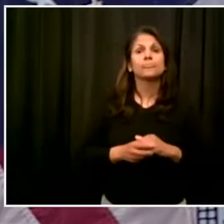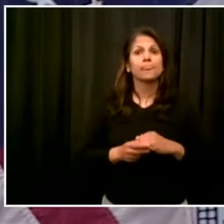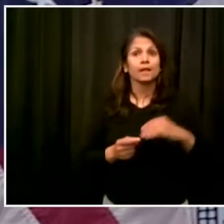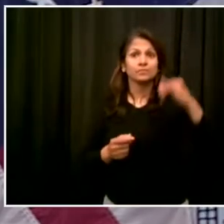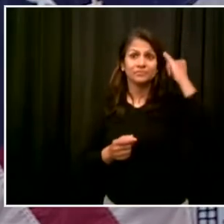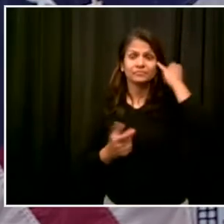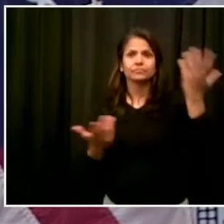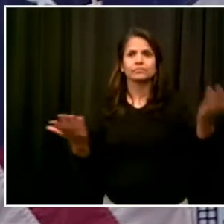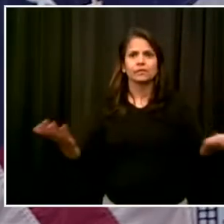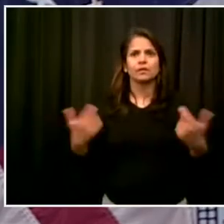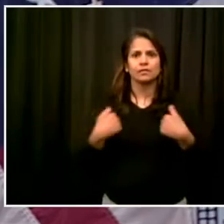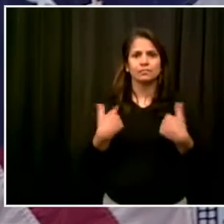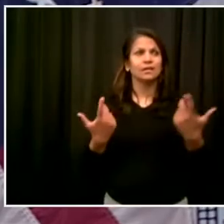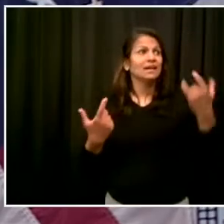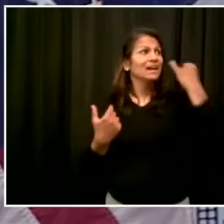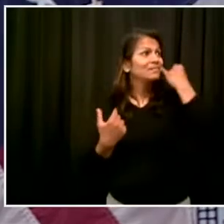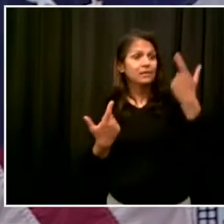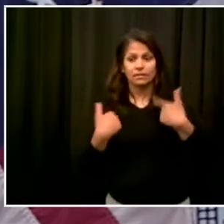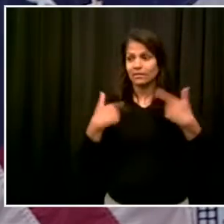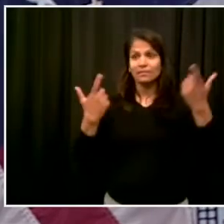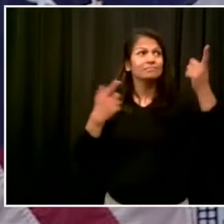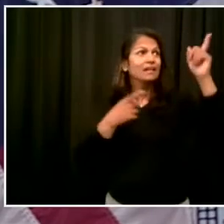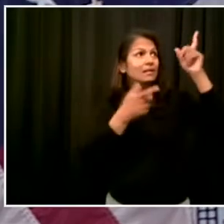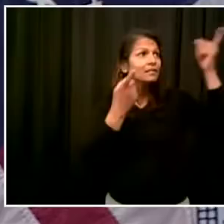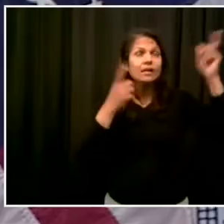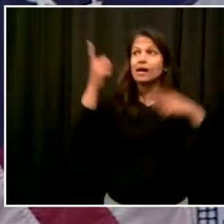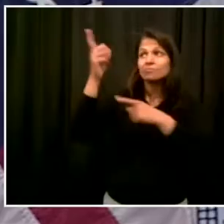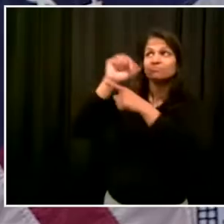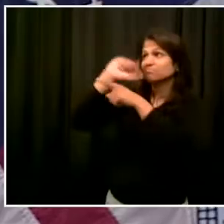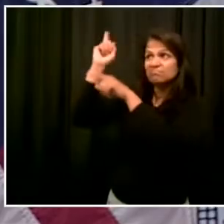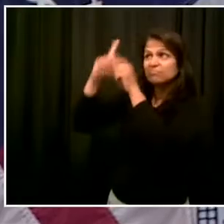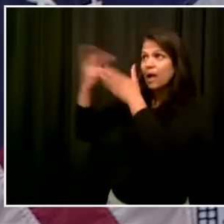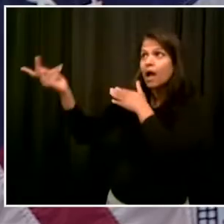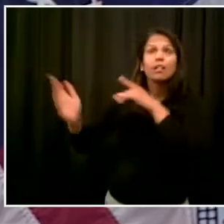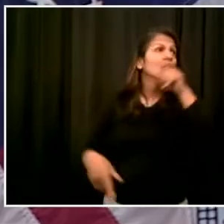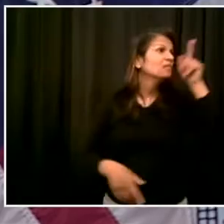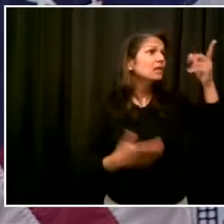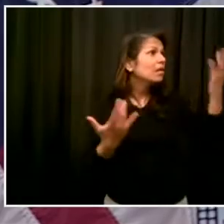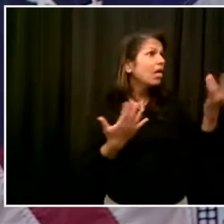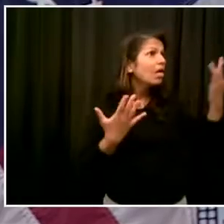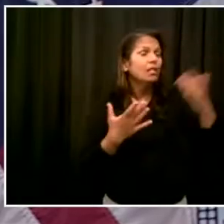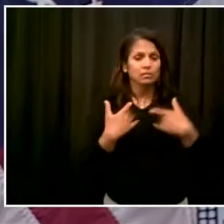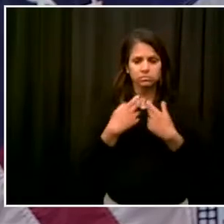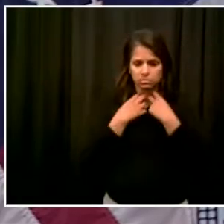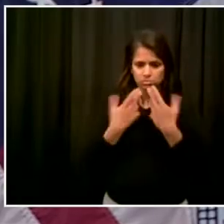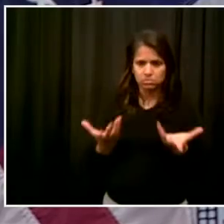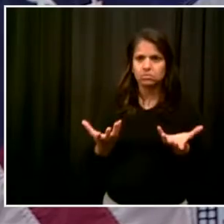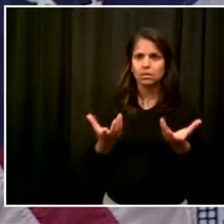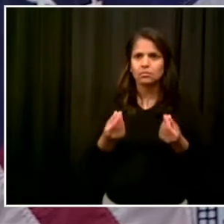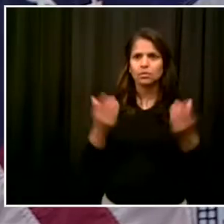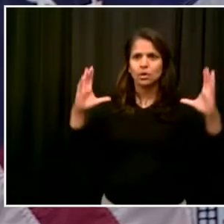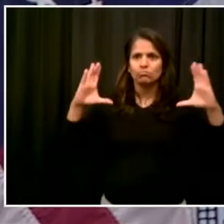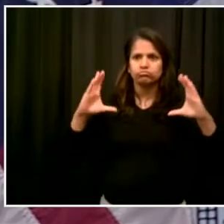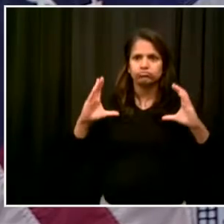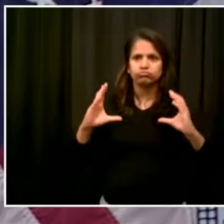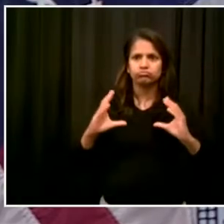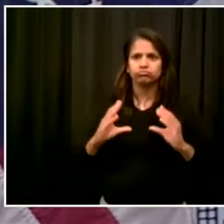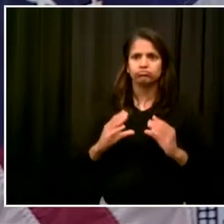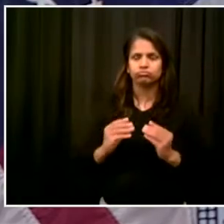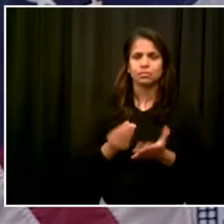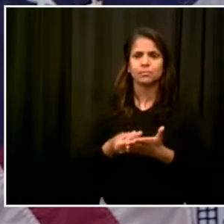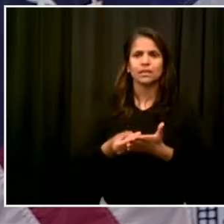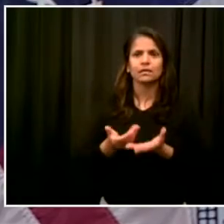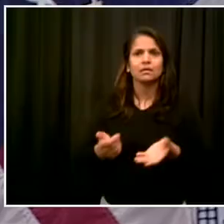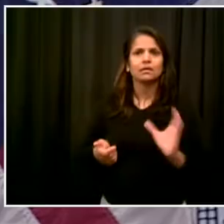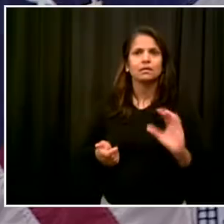to very, very difficult choices. So if we can find $1 billion in savings from the labor movement together. That is